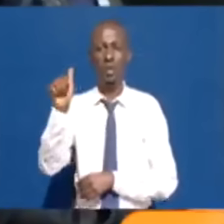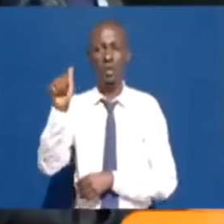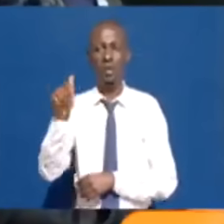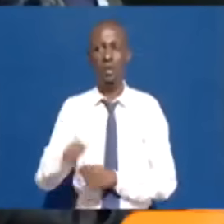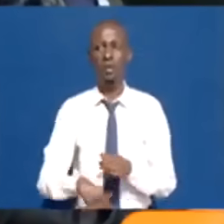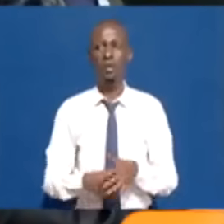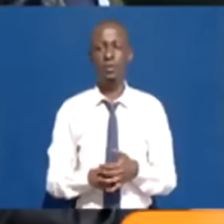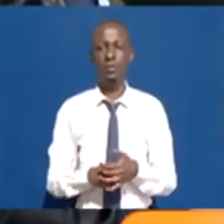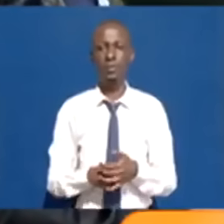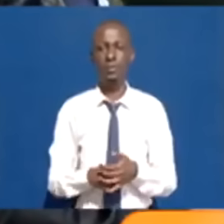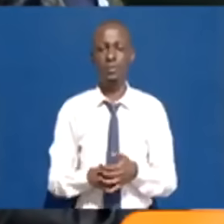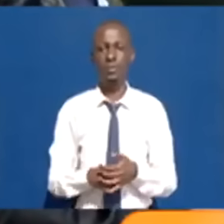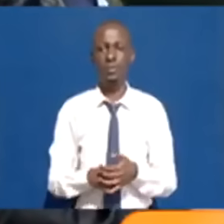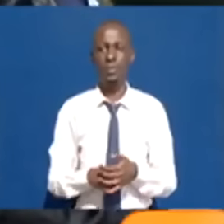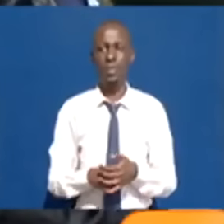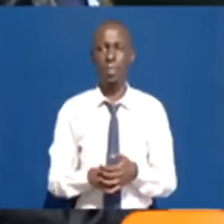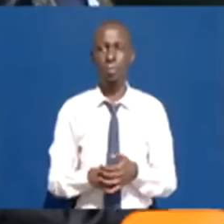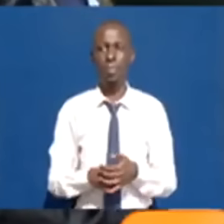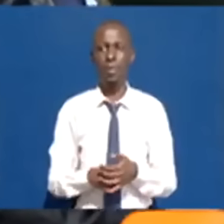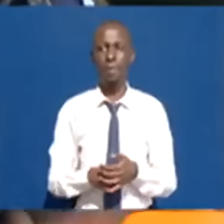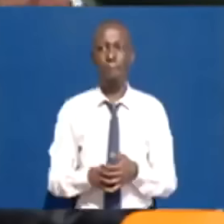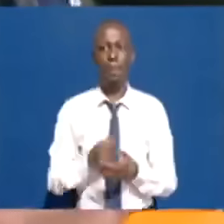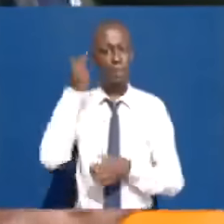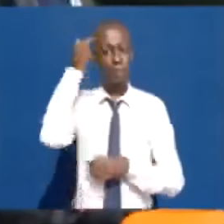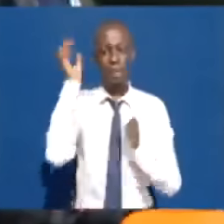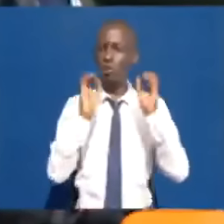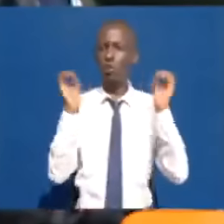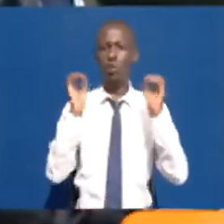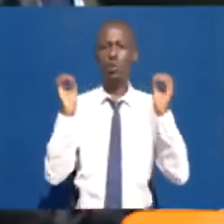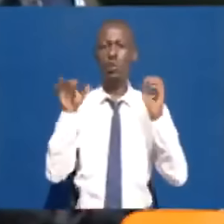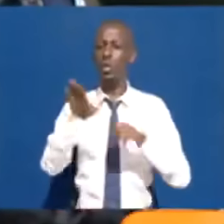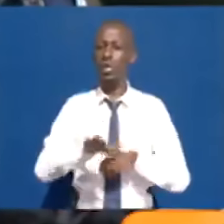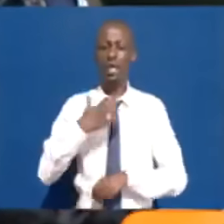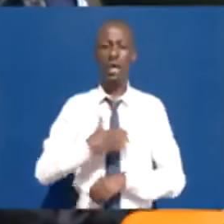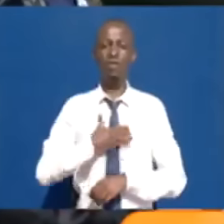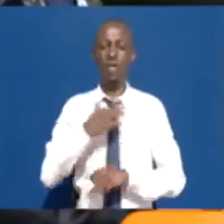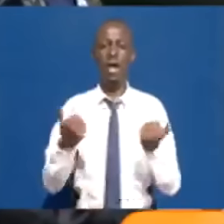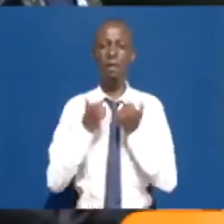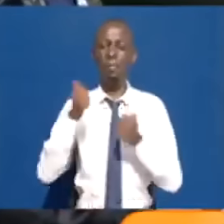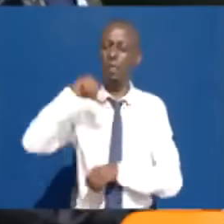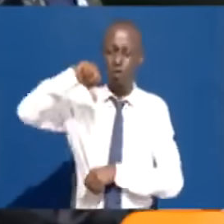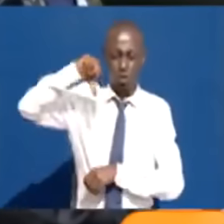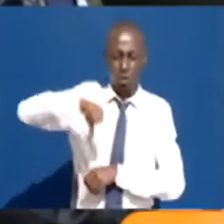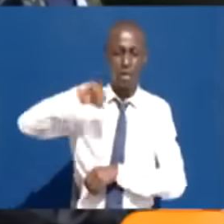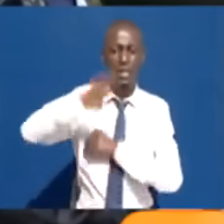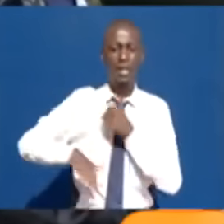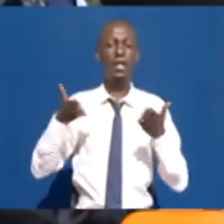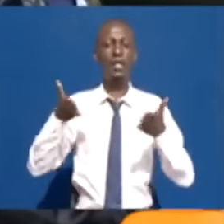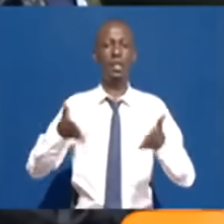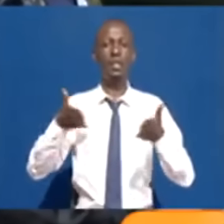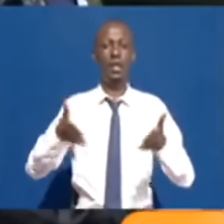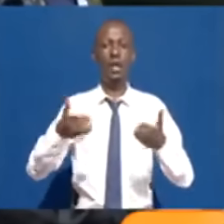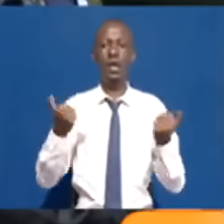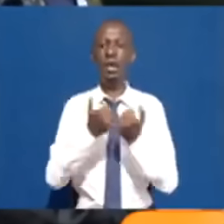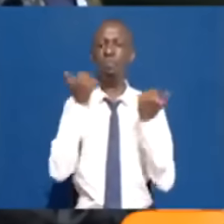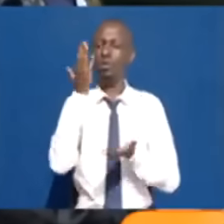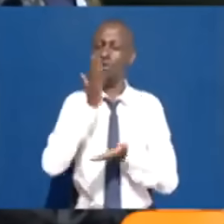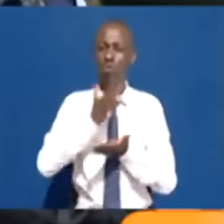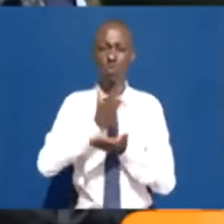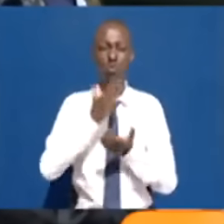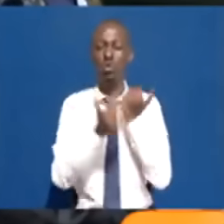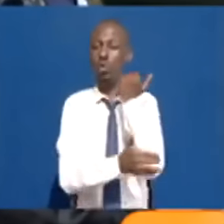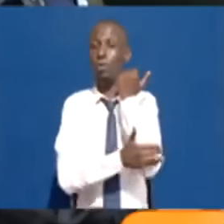well, I don't think I've been in an estate where it's worse than here, honestly speaking. It's so bad that even when you